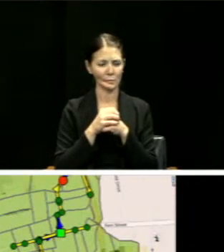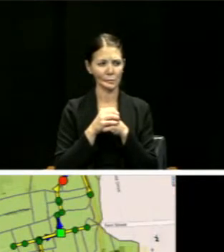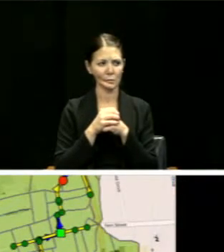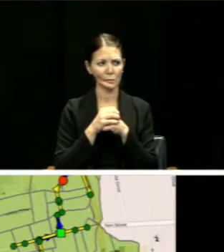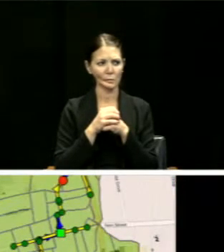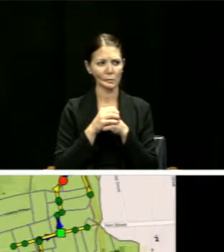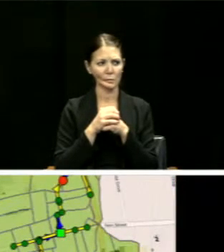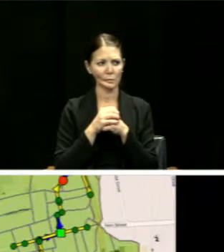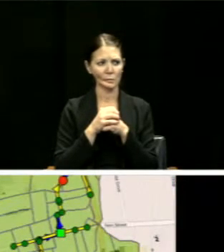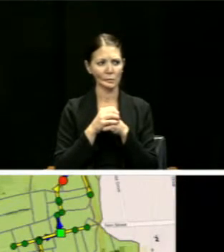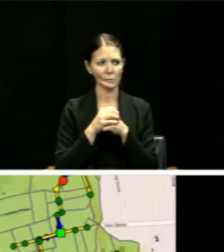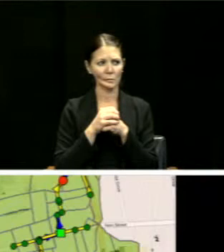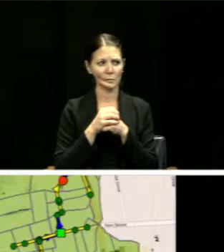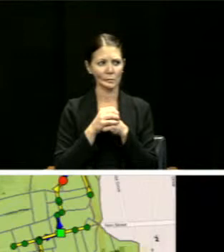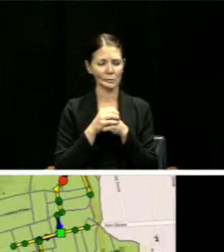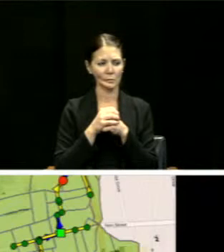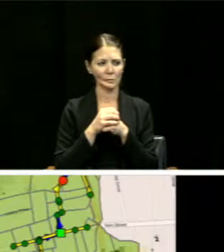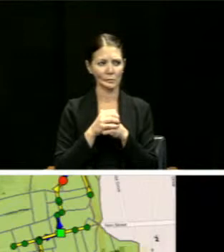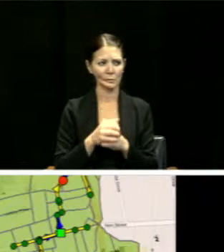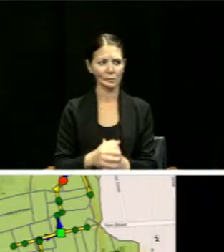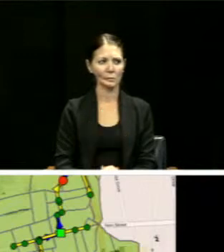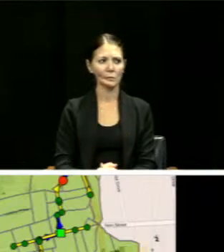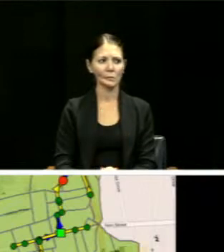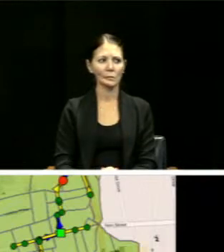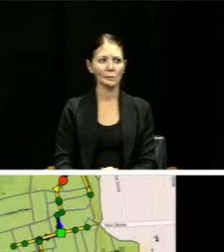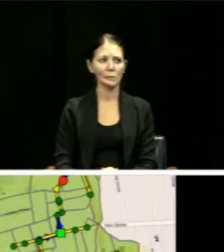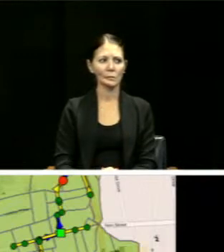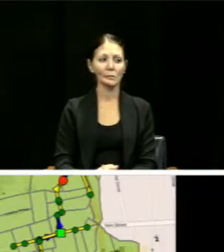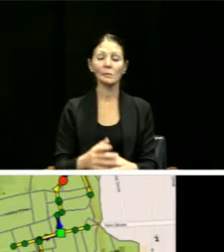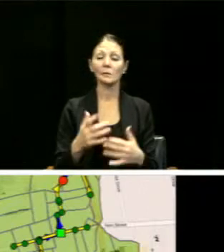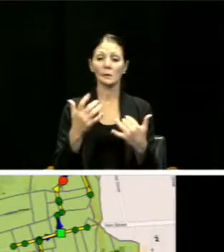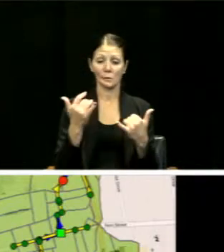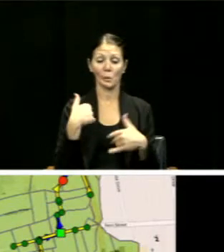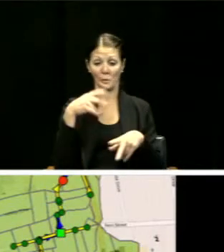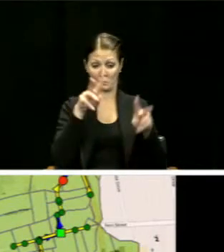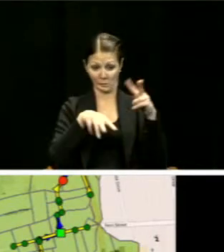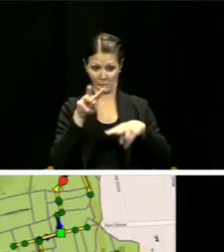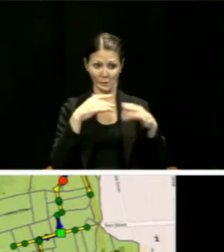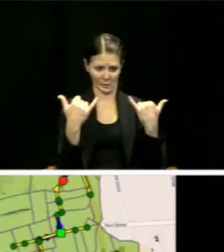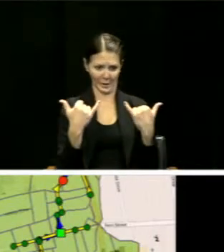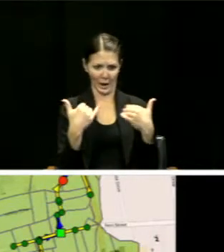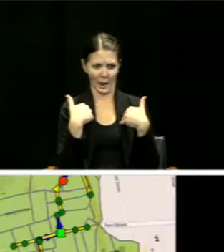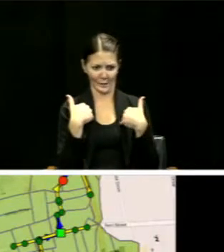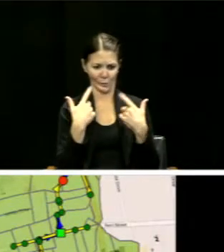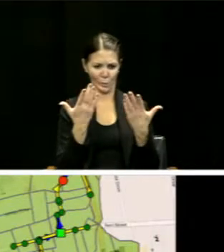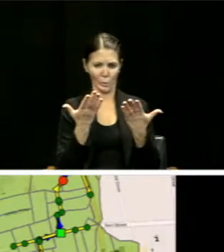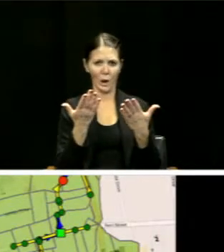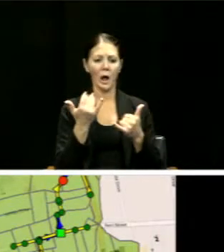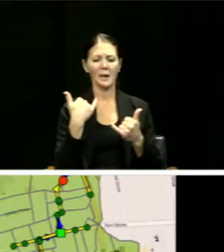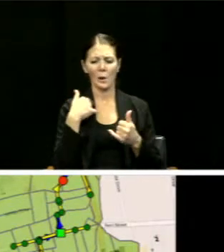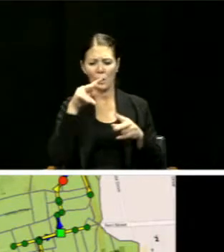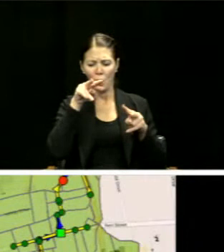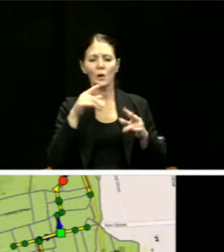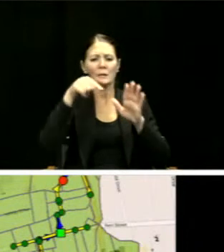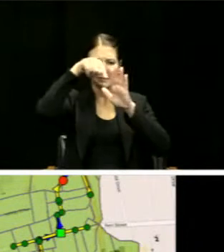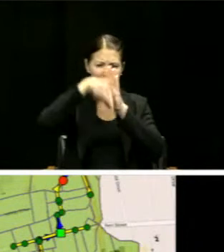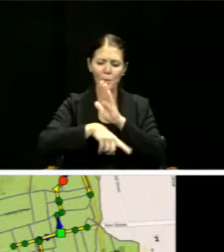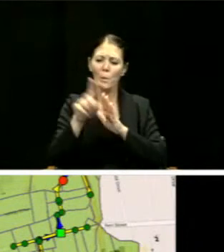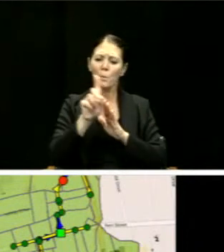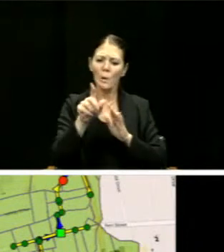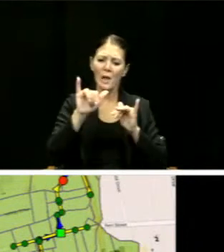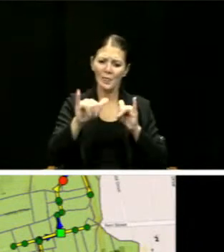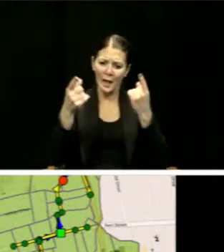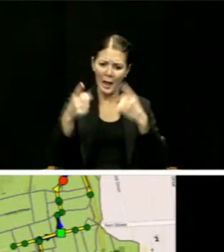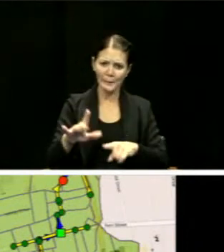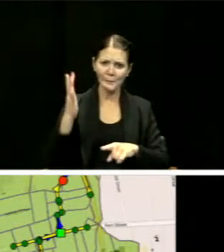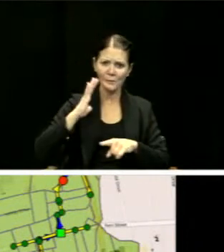So the existing conditions was run, and then the locations where there was significant flooding were at